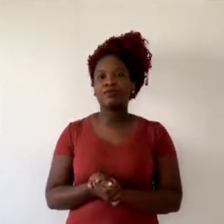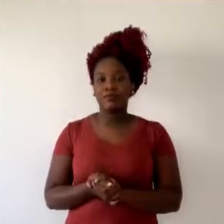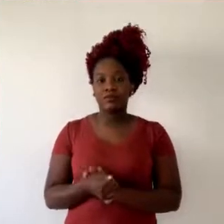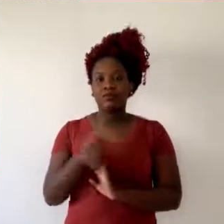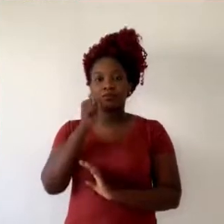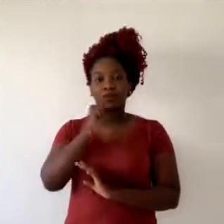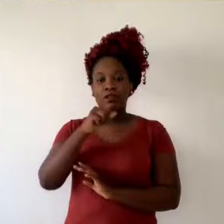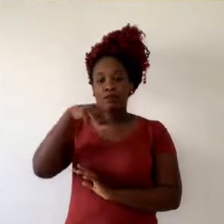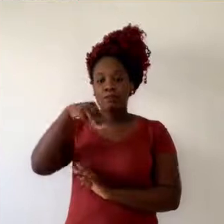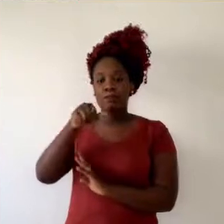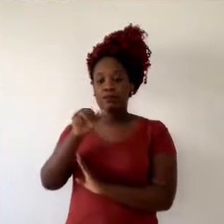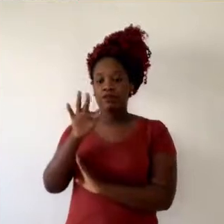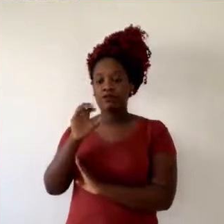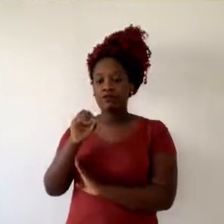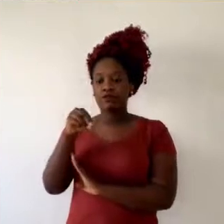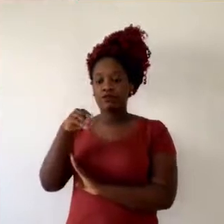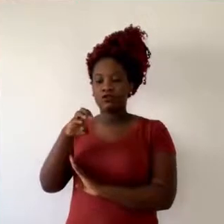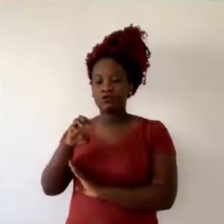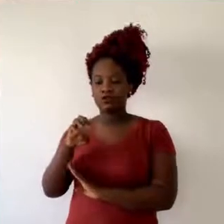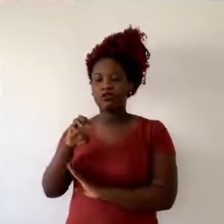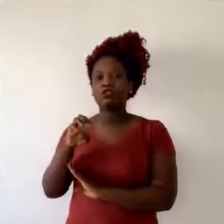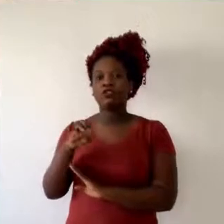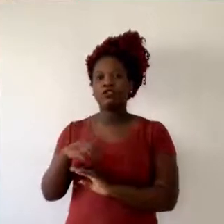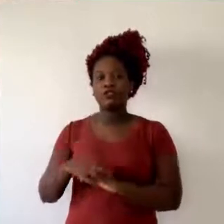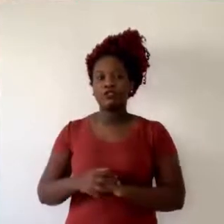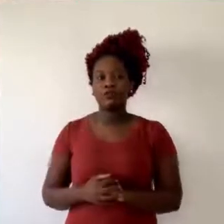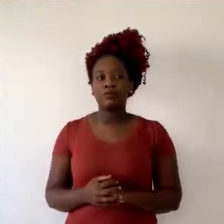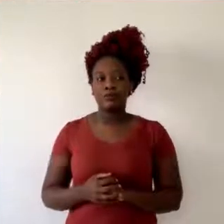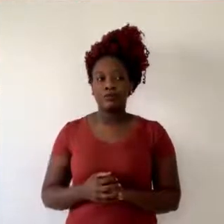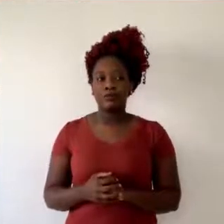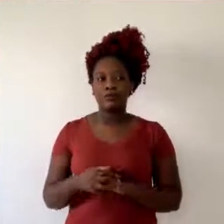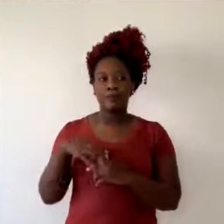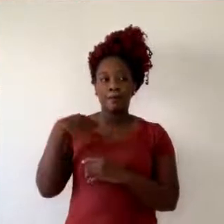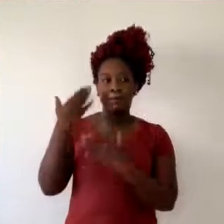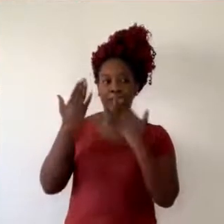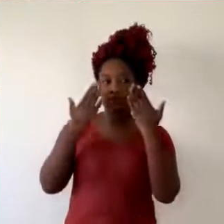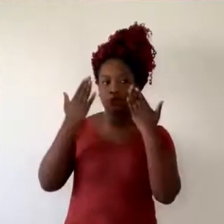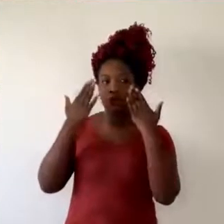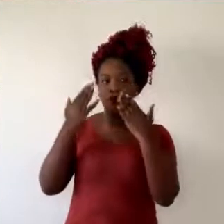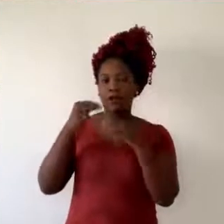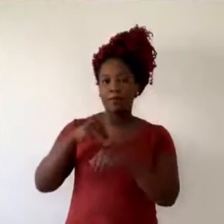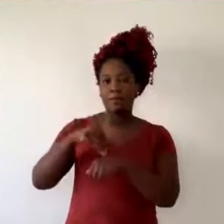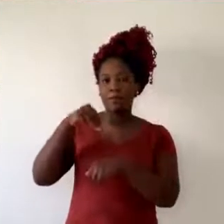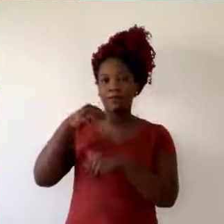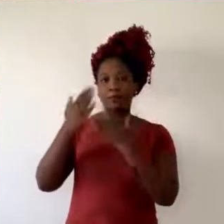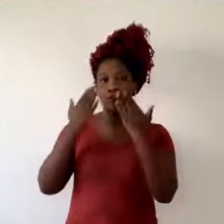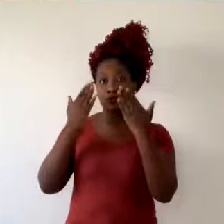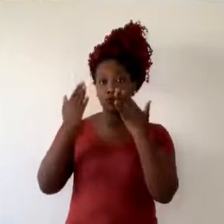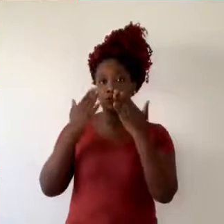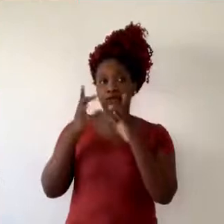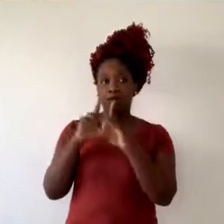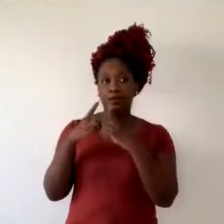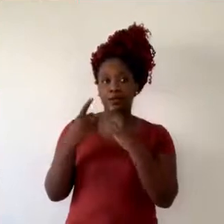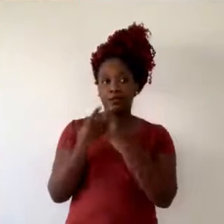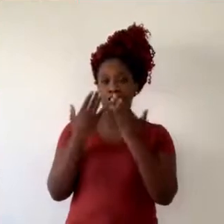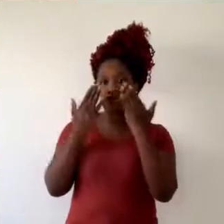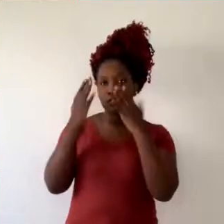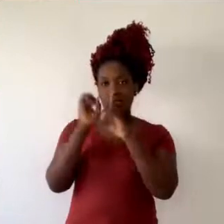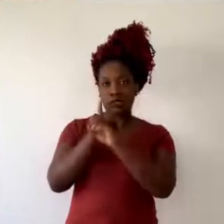First, I would like to introduce Mafoane Odara, who is a psychologist, and she holds a master's